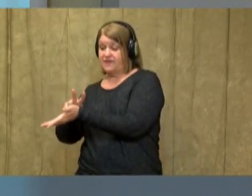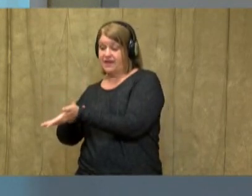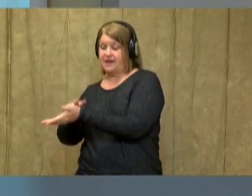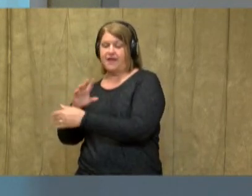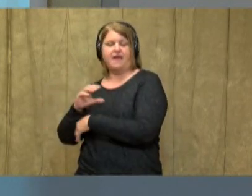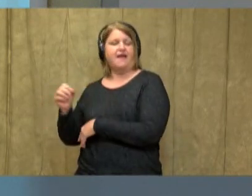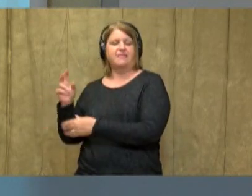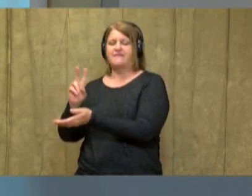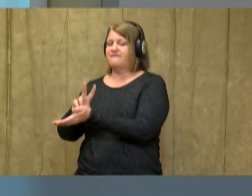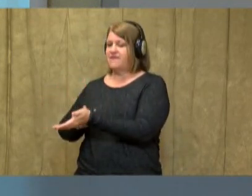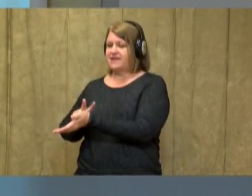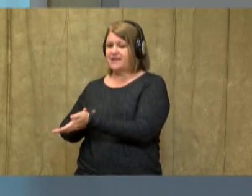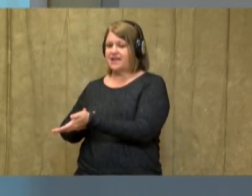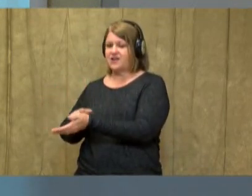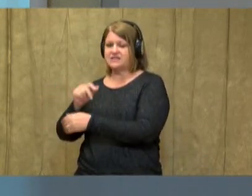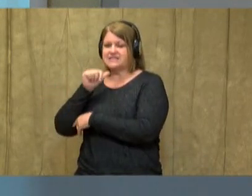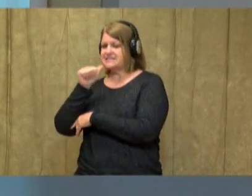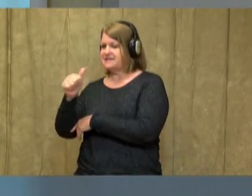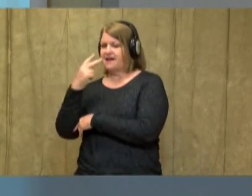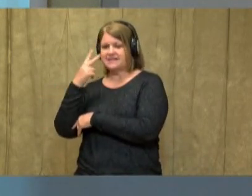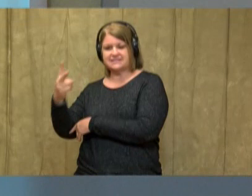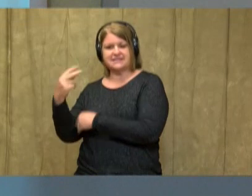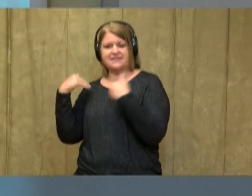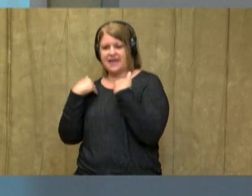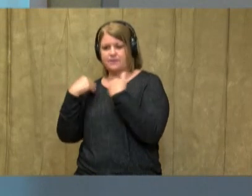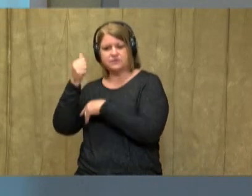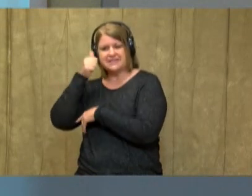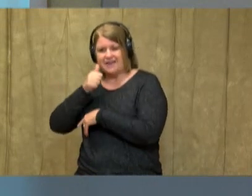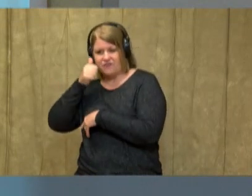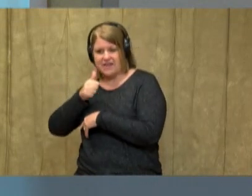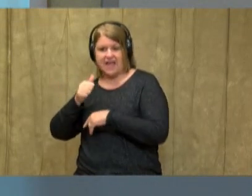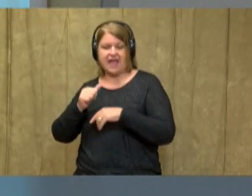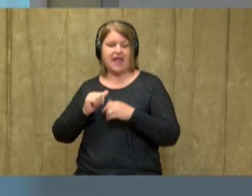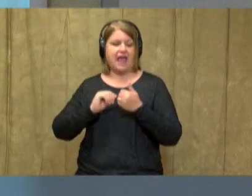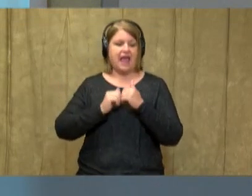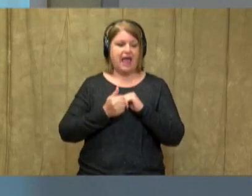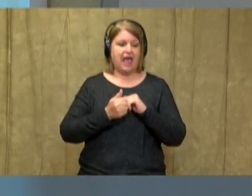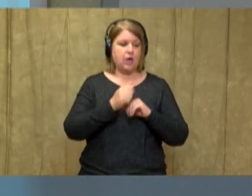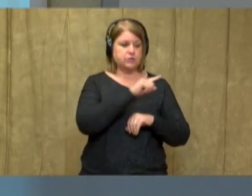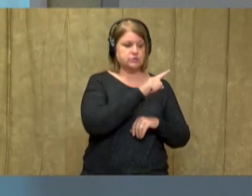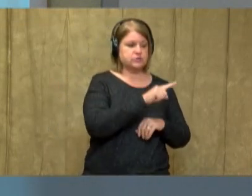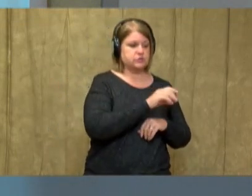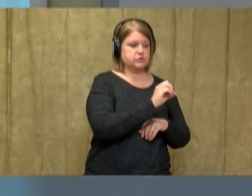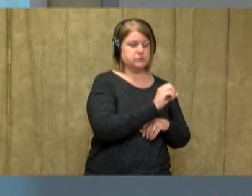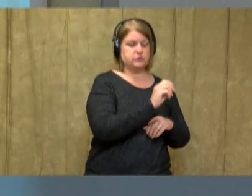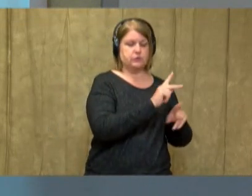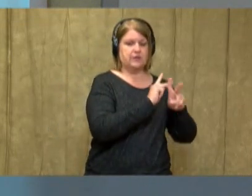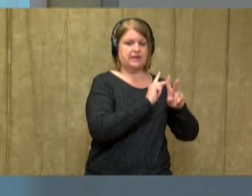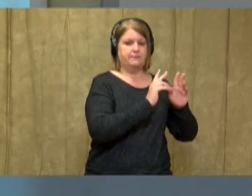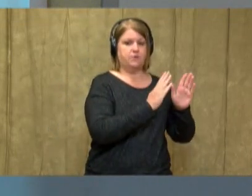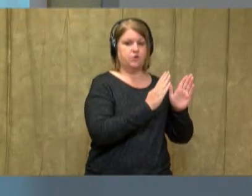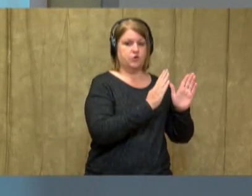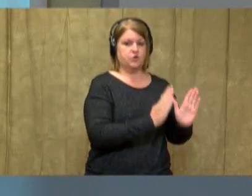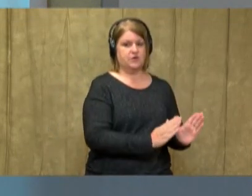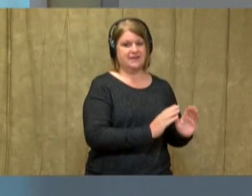does not see the animal every day. What's a way that the zookeeper is different from the veterinarian?